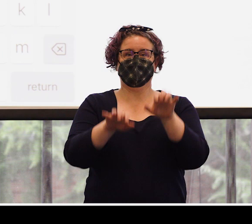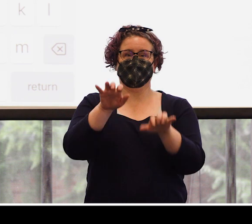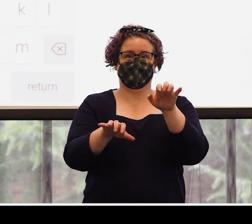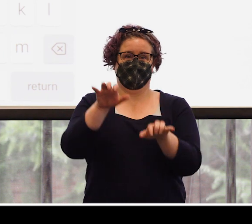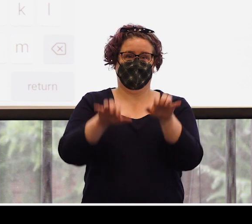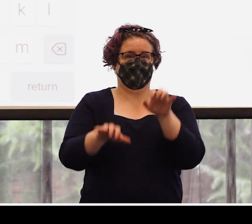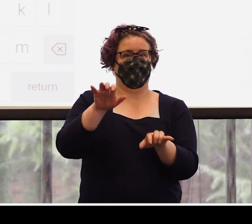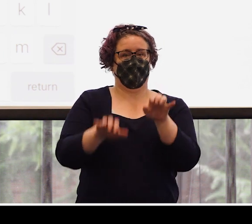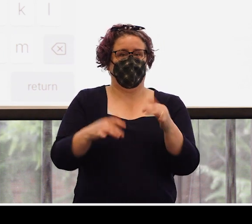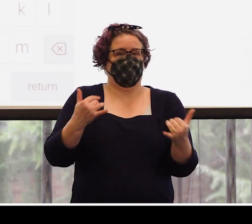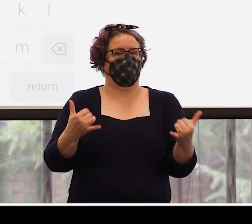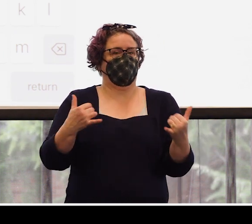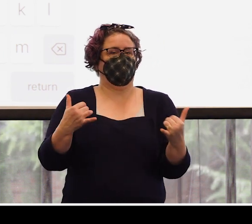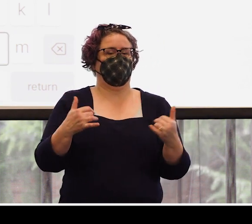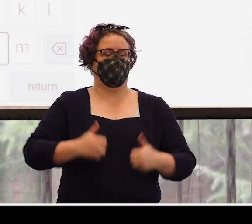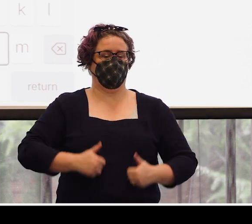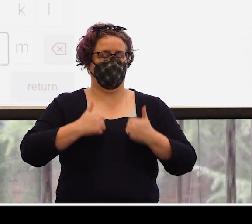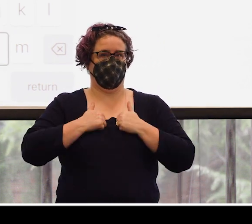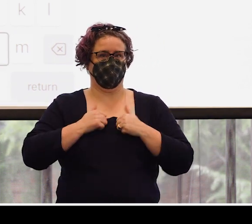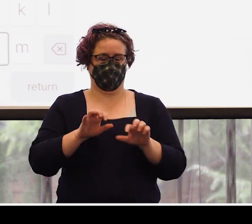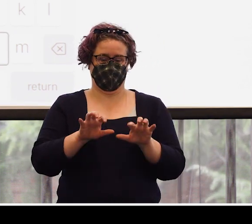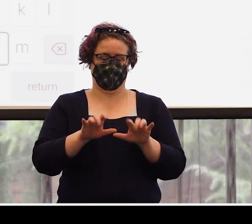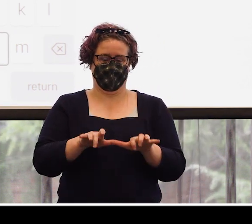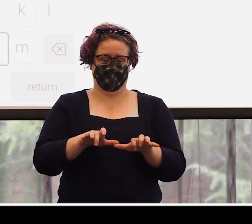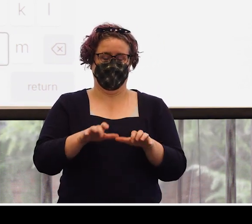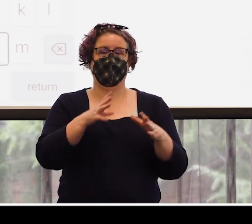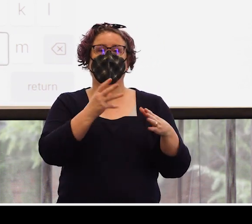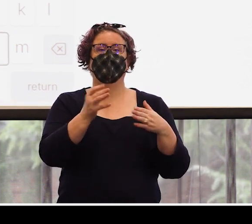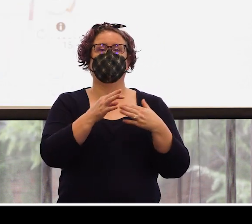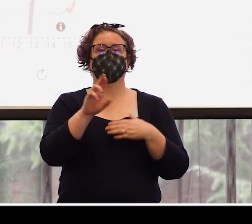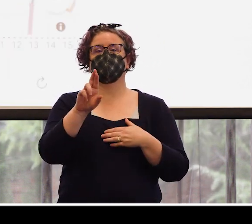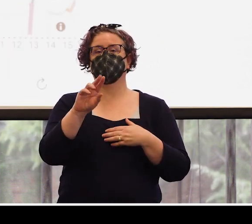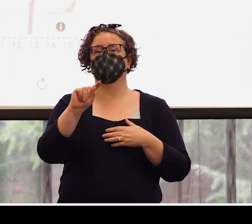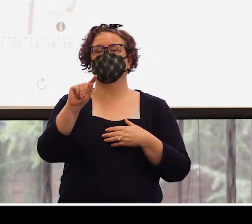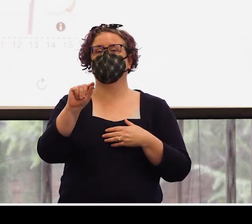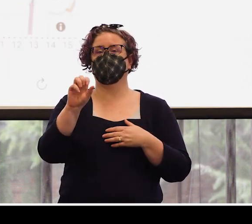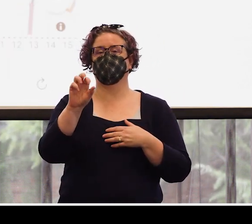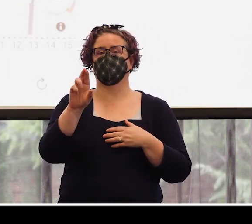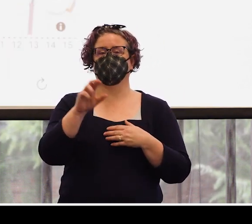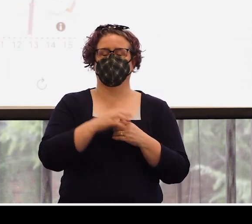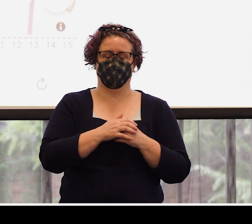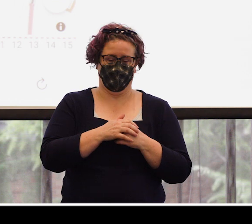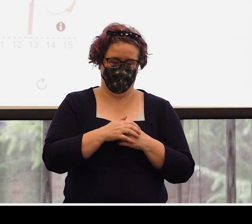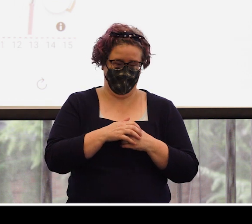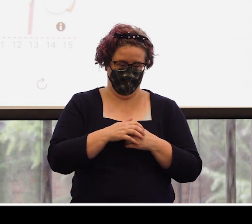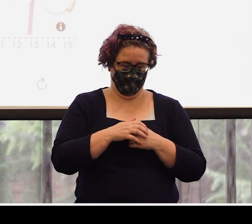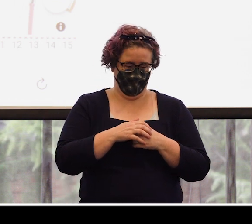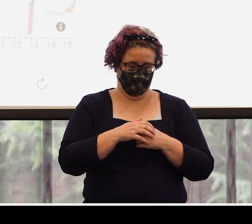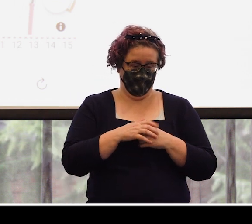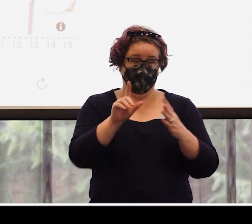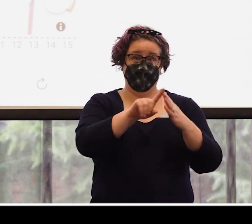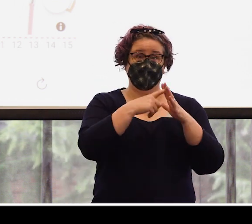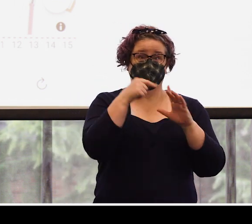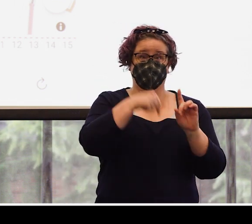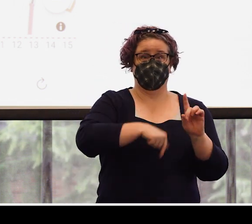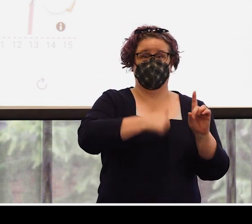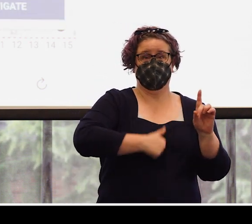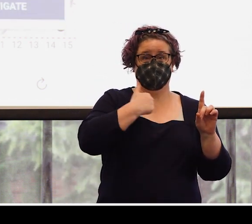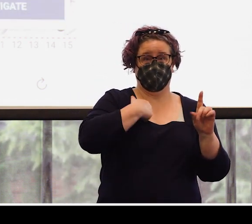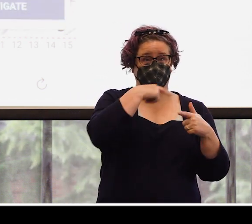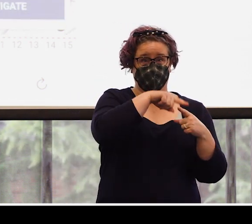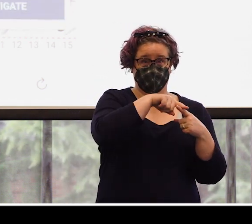to enter an address for the router. Map legend. Start route from your location. 3960 Benton Lane Northeast.